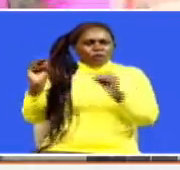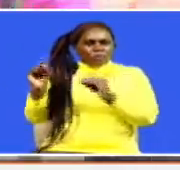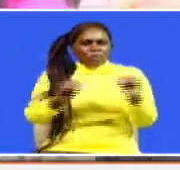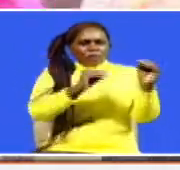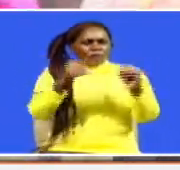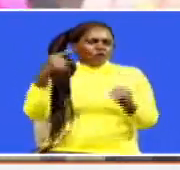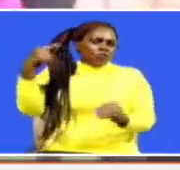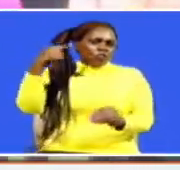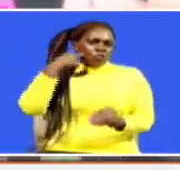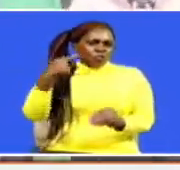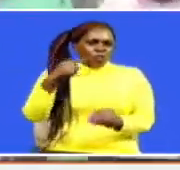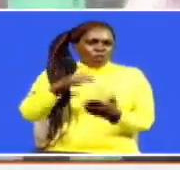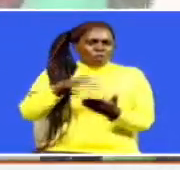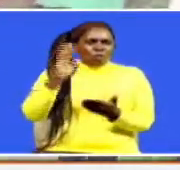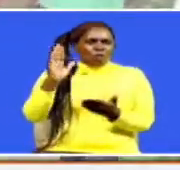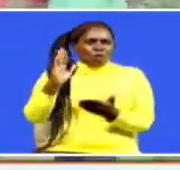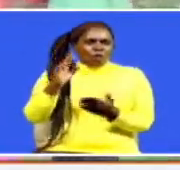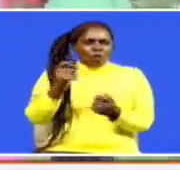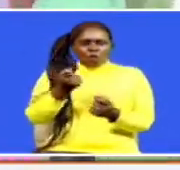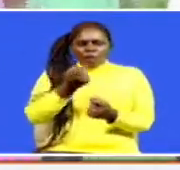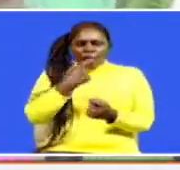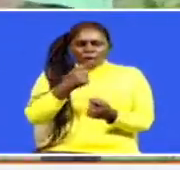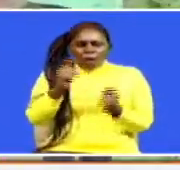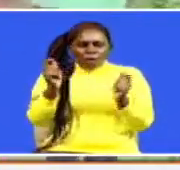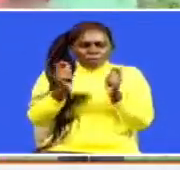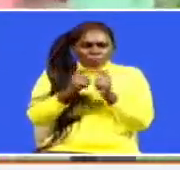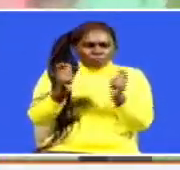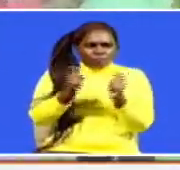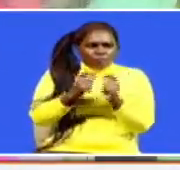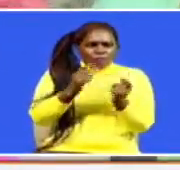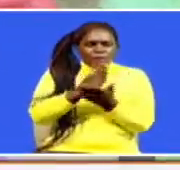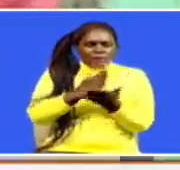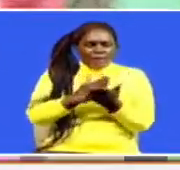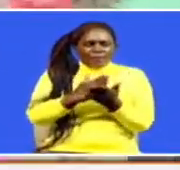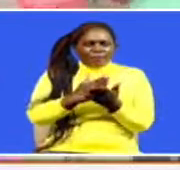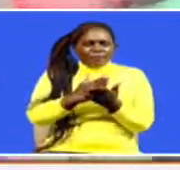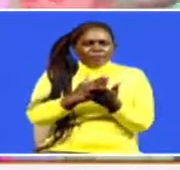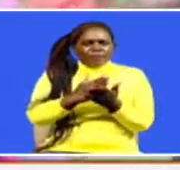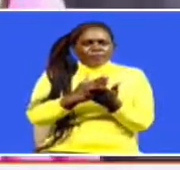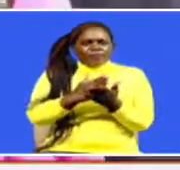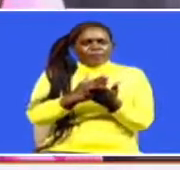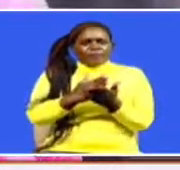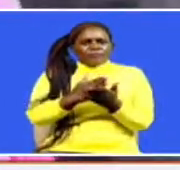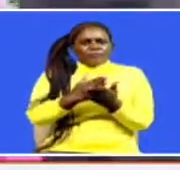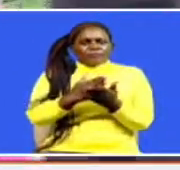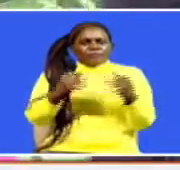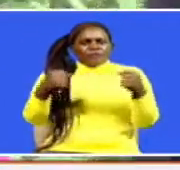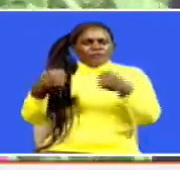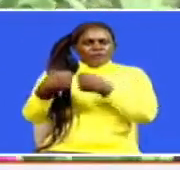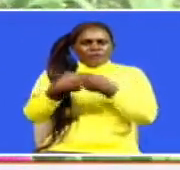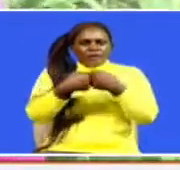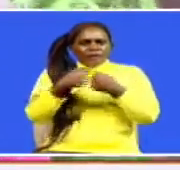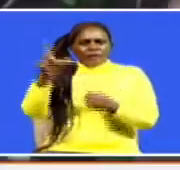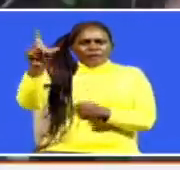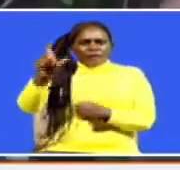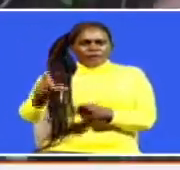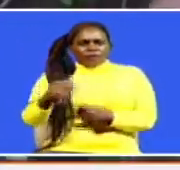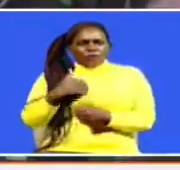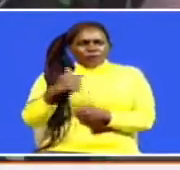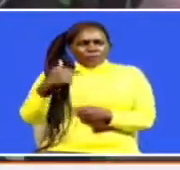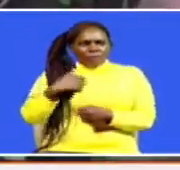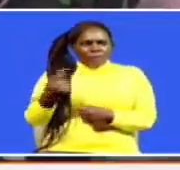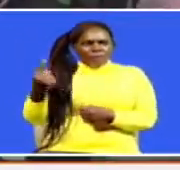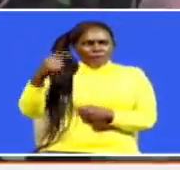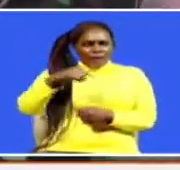of bees due to increased use of pesticides and theft as some of the major challenges faced by the beekeepers in the region.